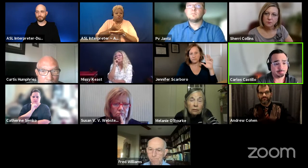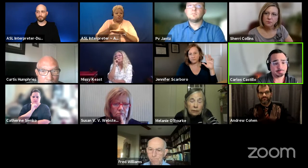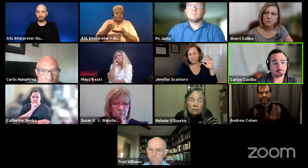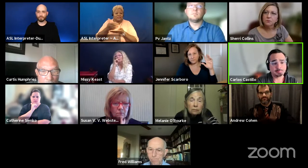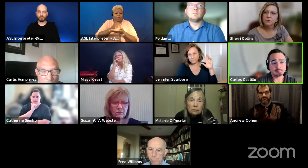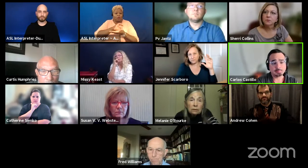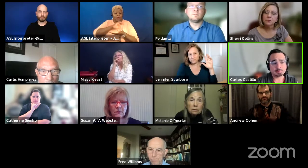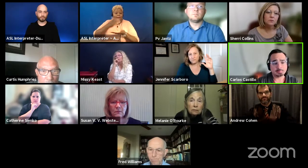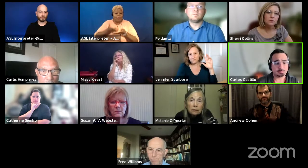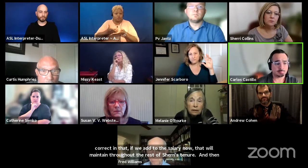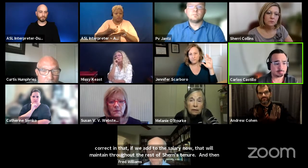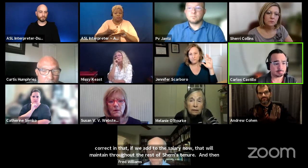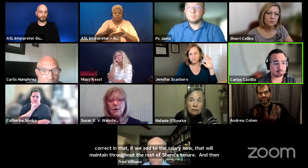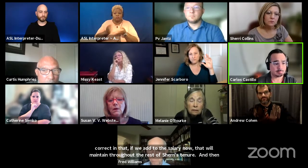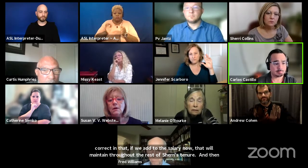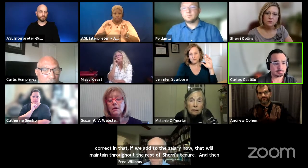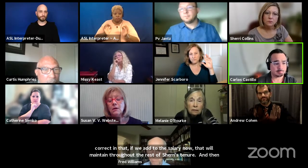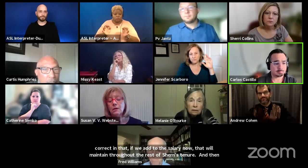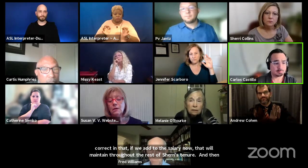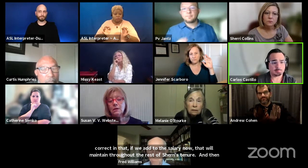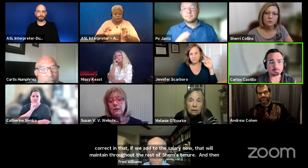salary.